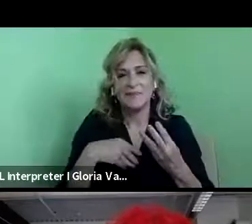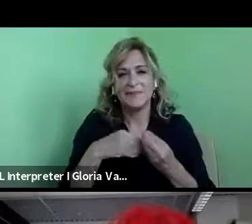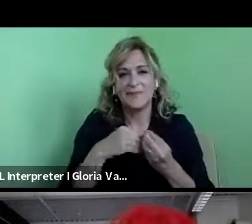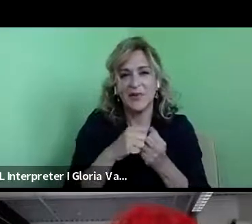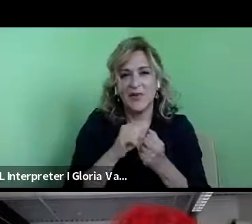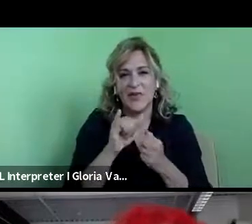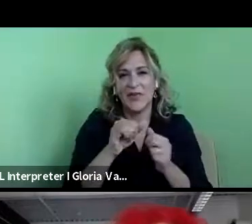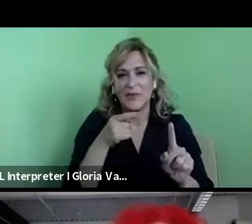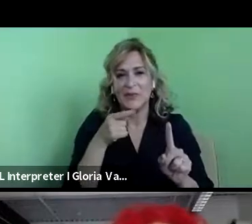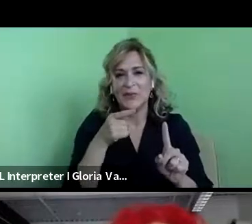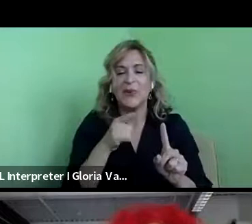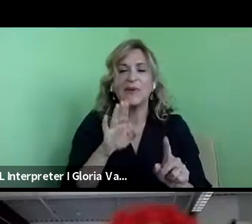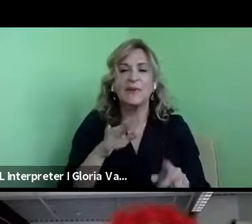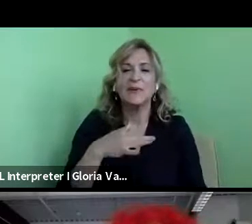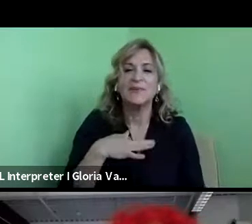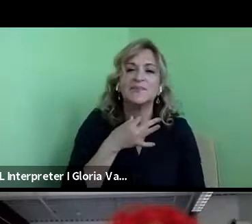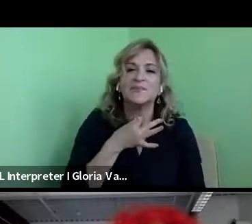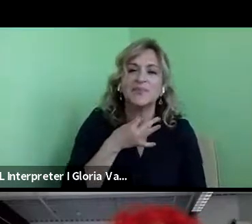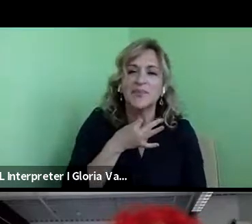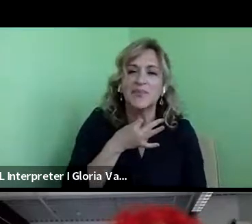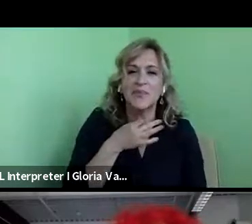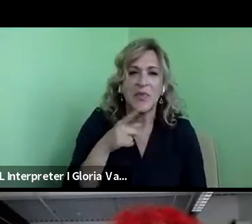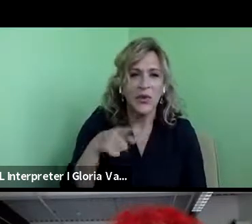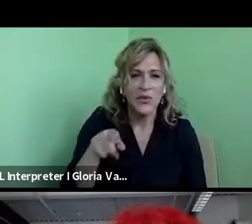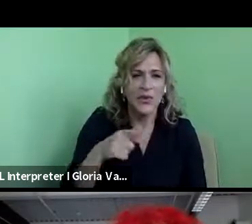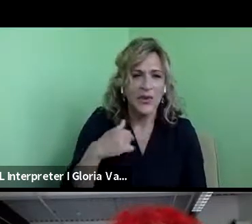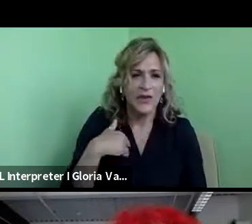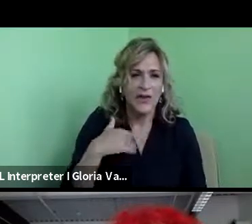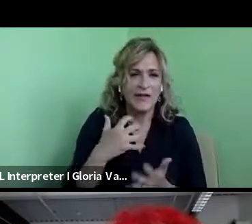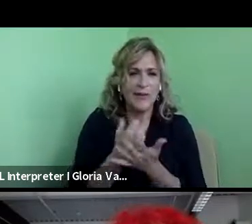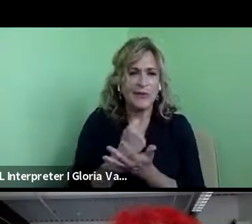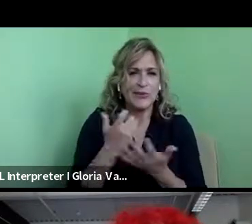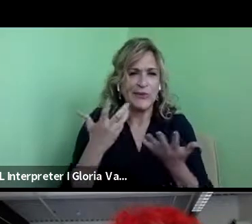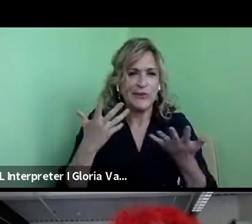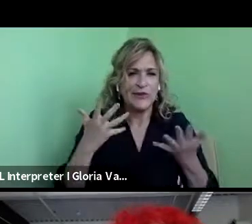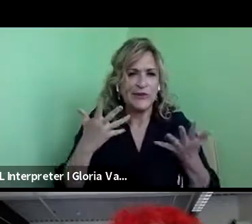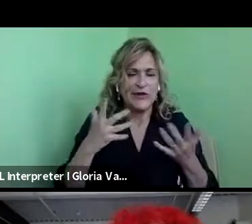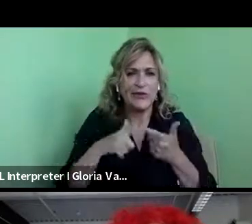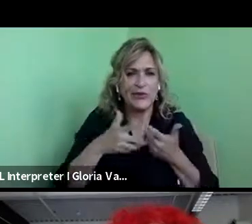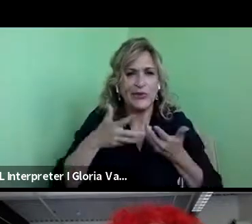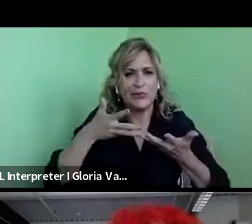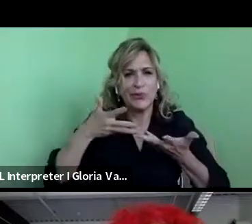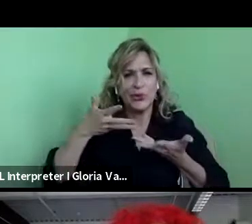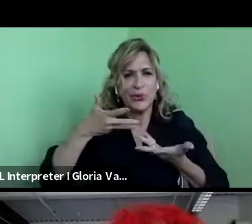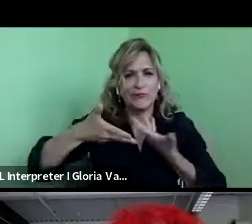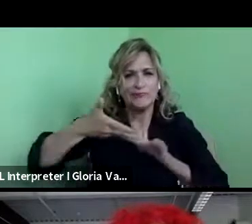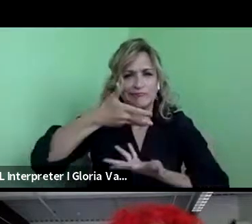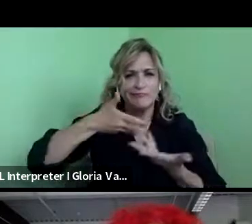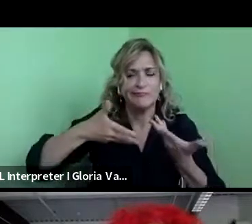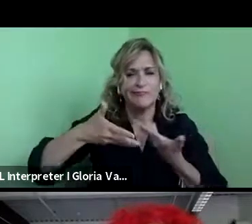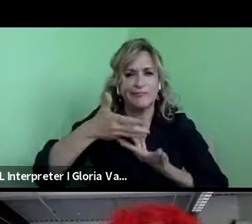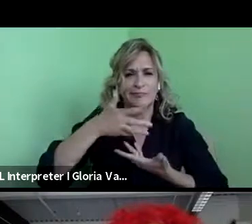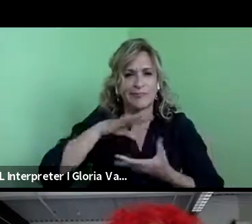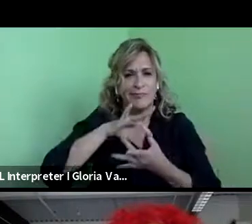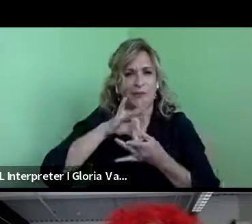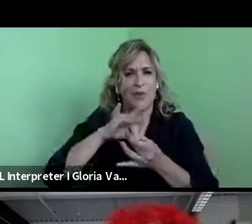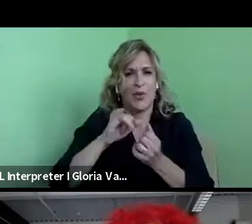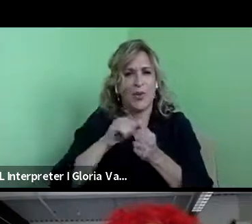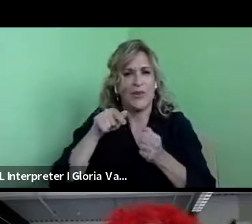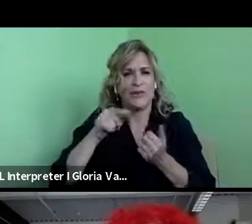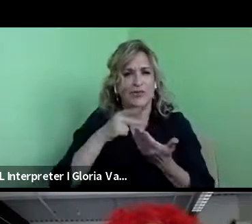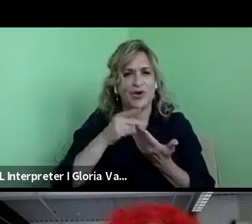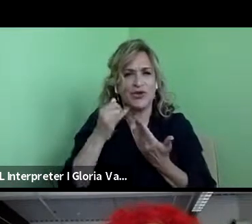curious, you all have had an opportunity to be in community with one another as a part of this project.